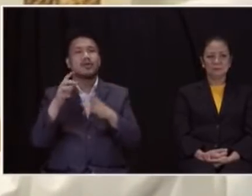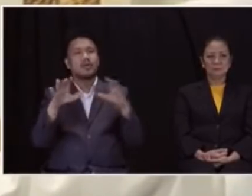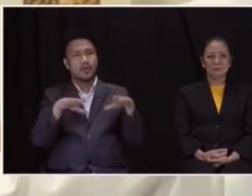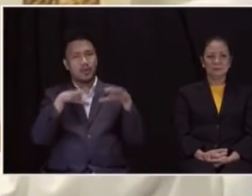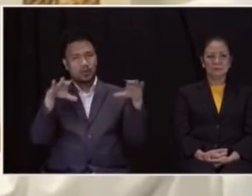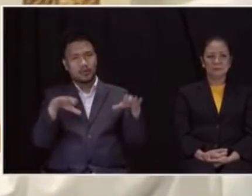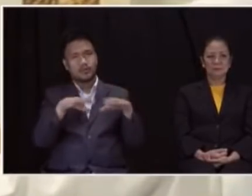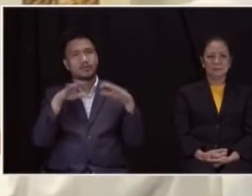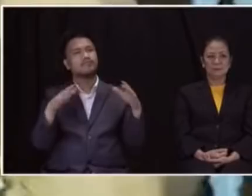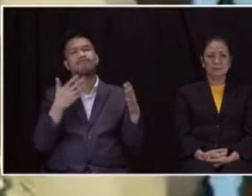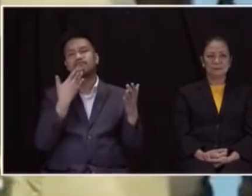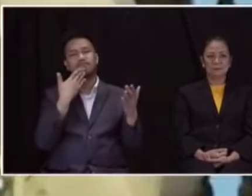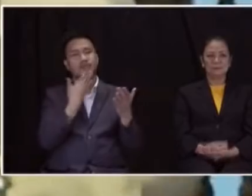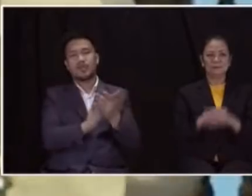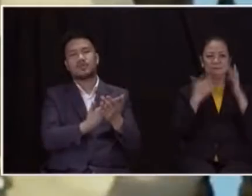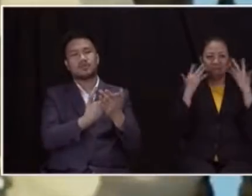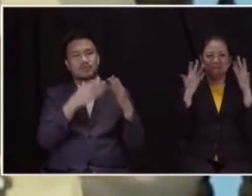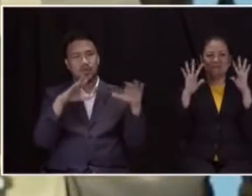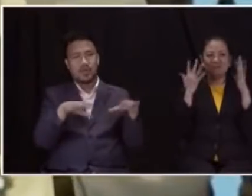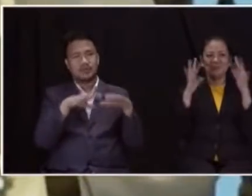work well done.